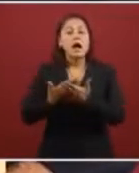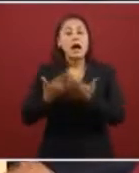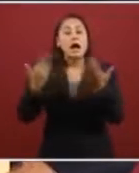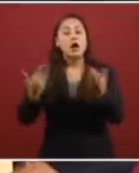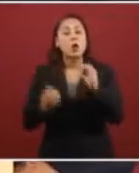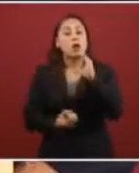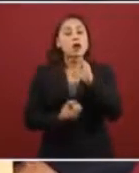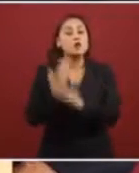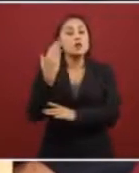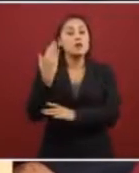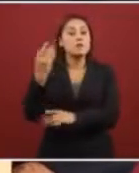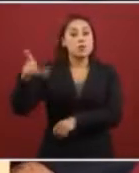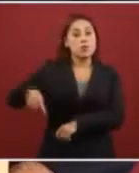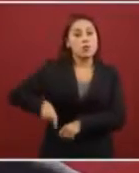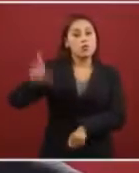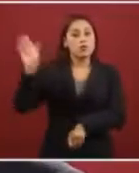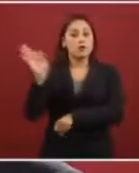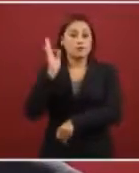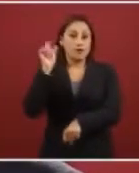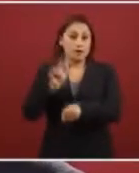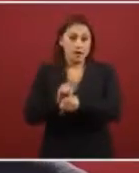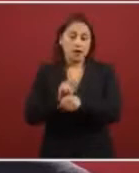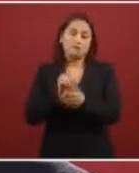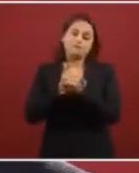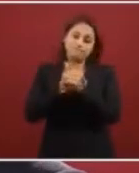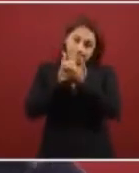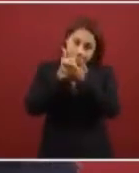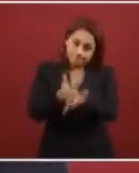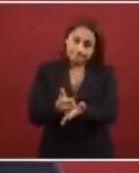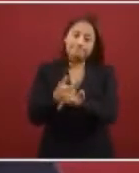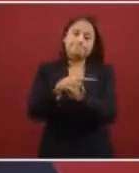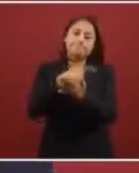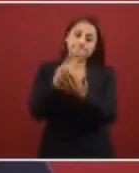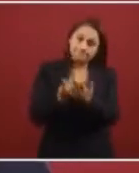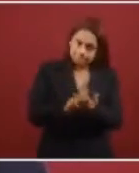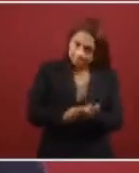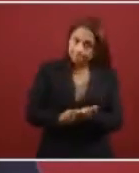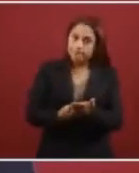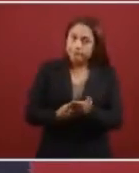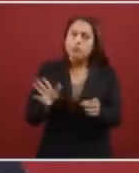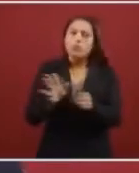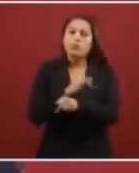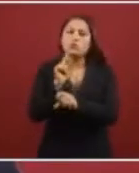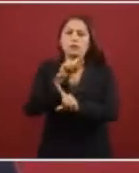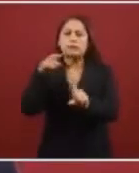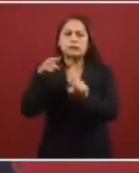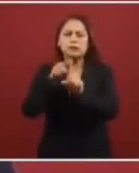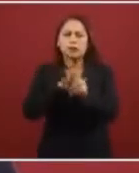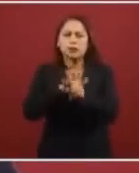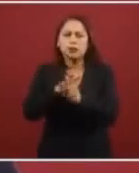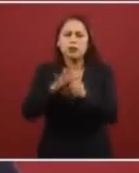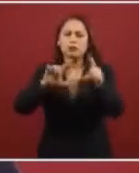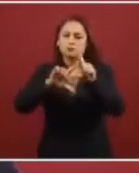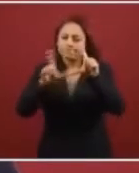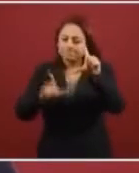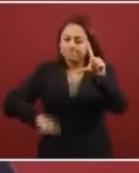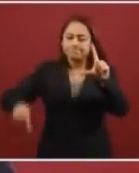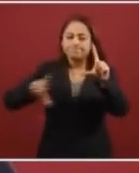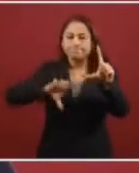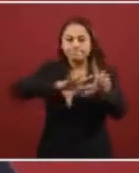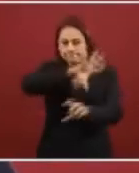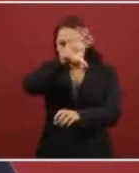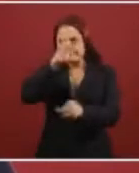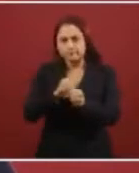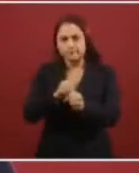que llegue a todos. That it actually gets to everyone. Y que no haya intermediación. And that there not be